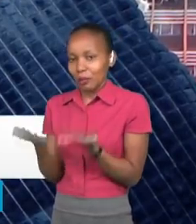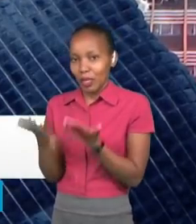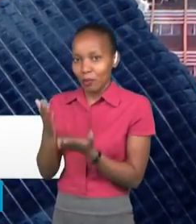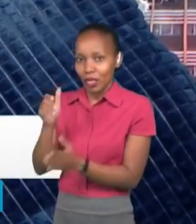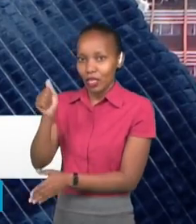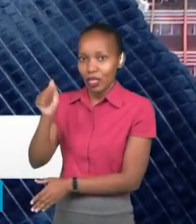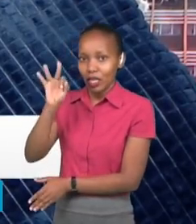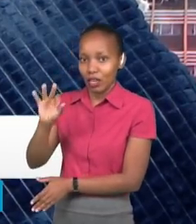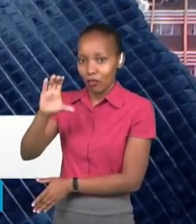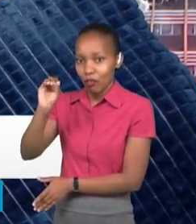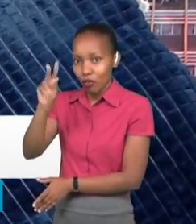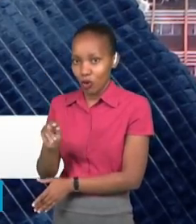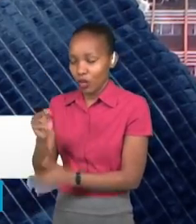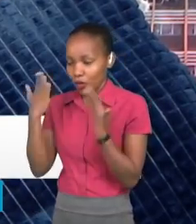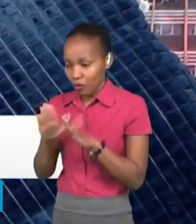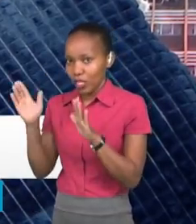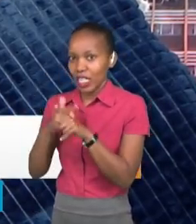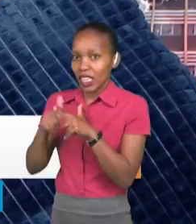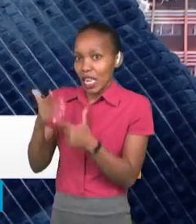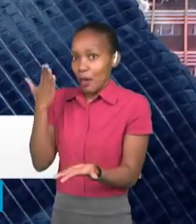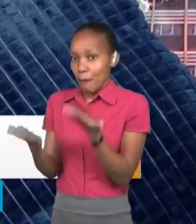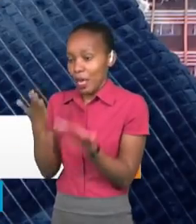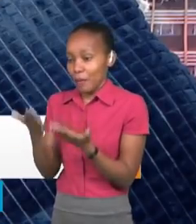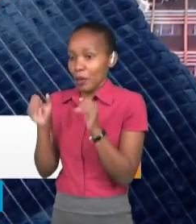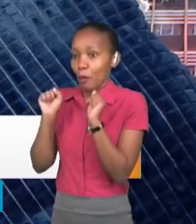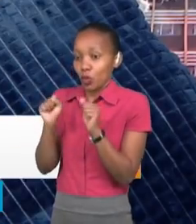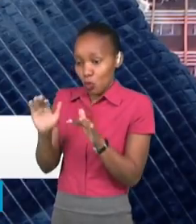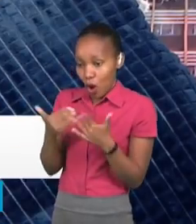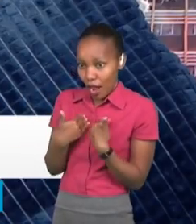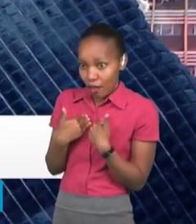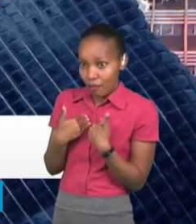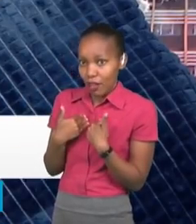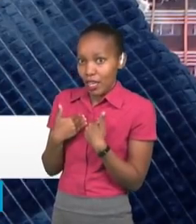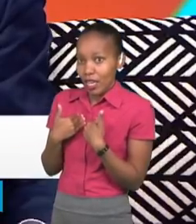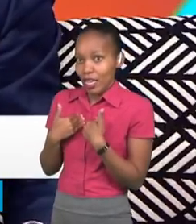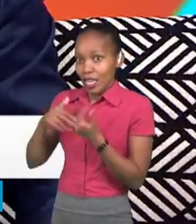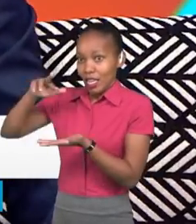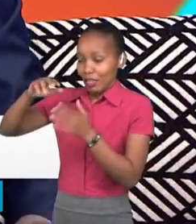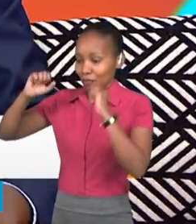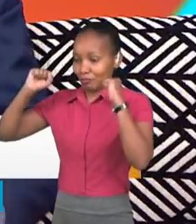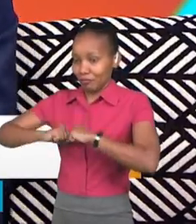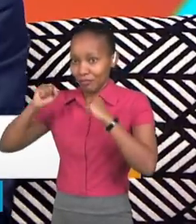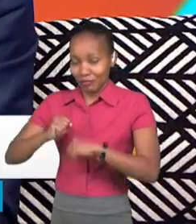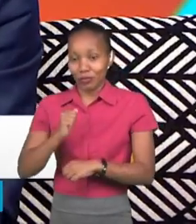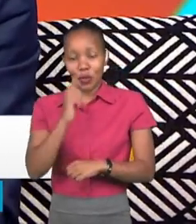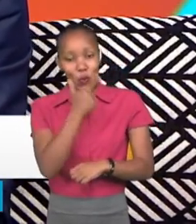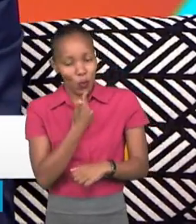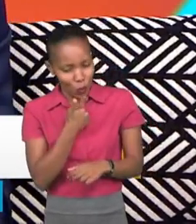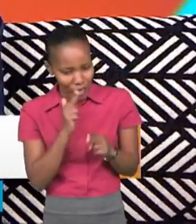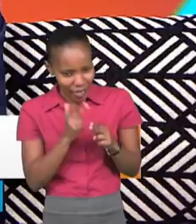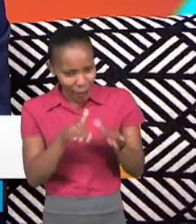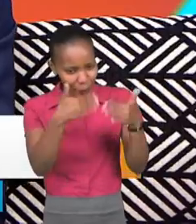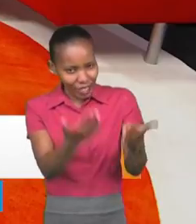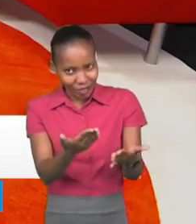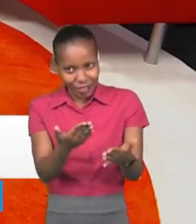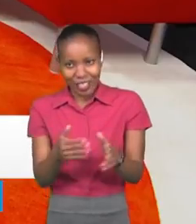AFCON to end, then perhaps we can have a deal. Who are these guys? I can't give